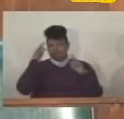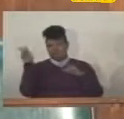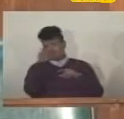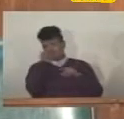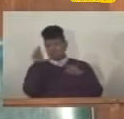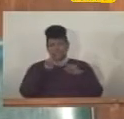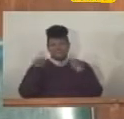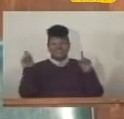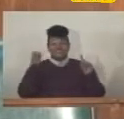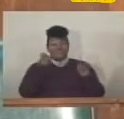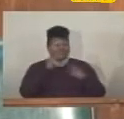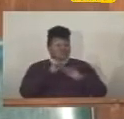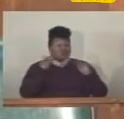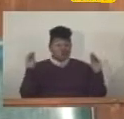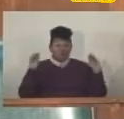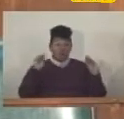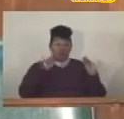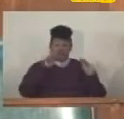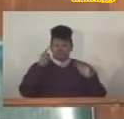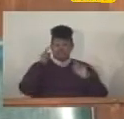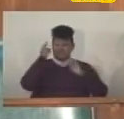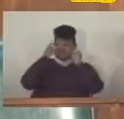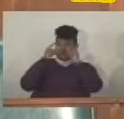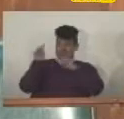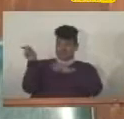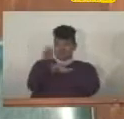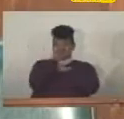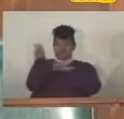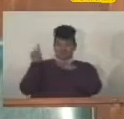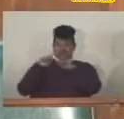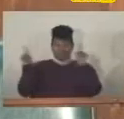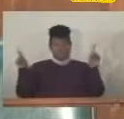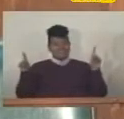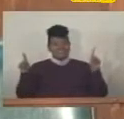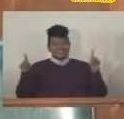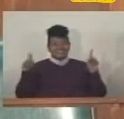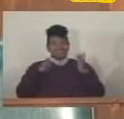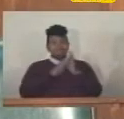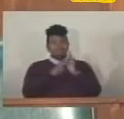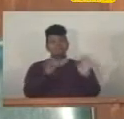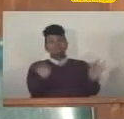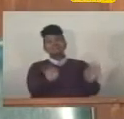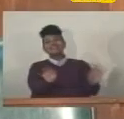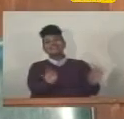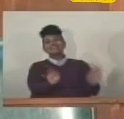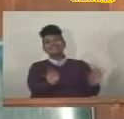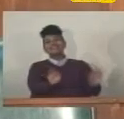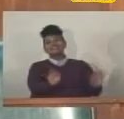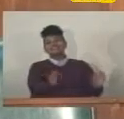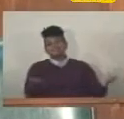If there is no discernible difference, then it is useless.